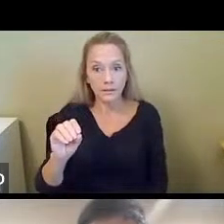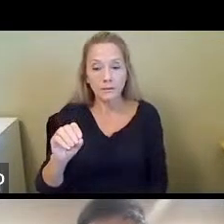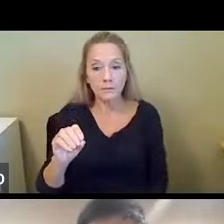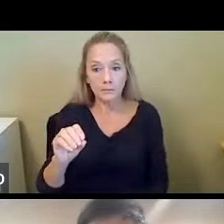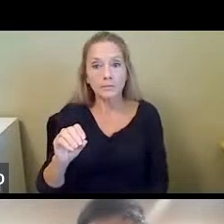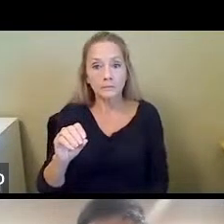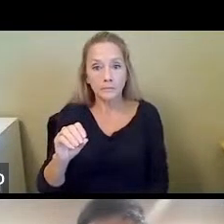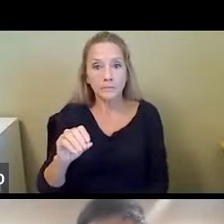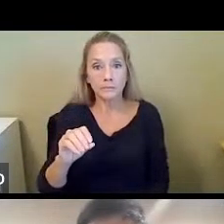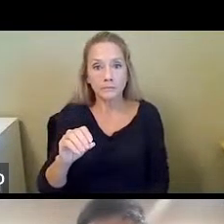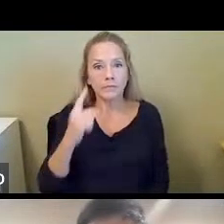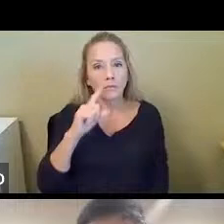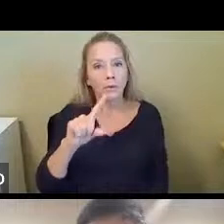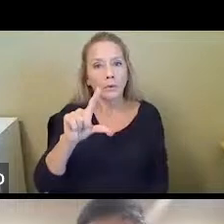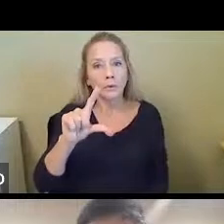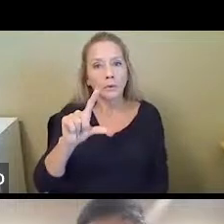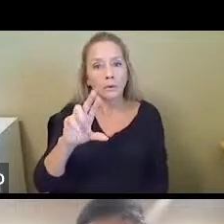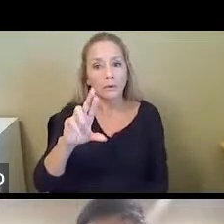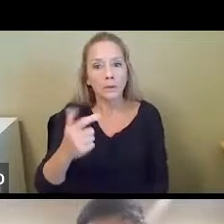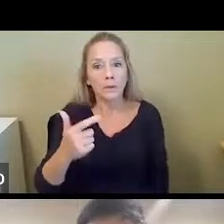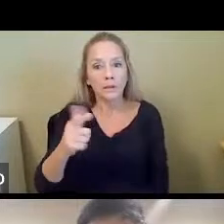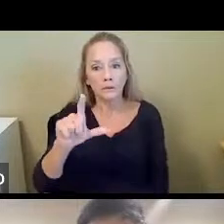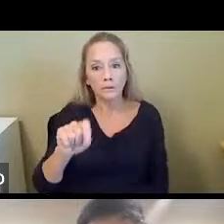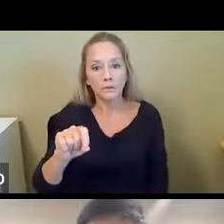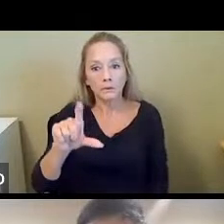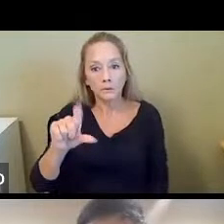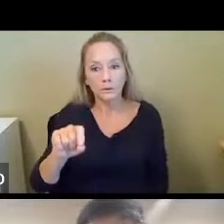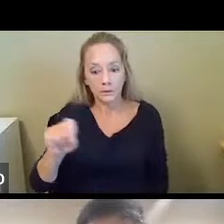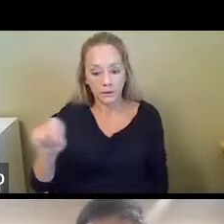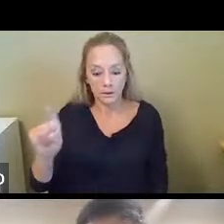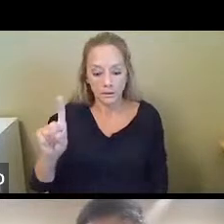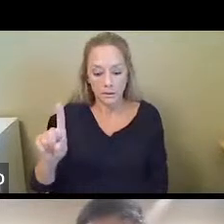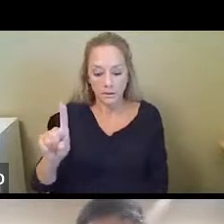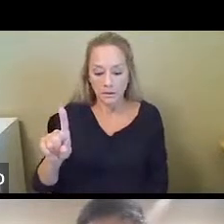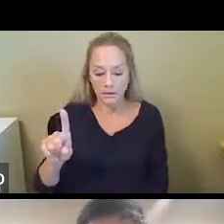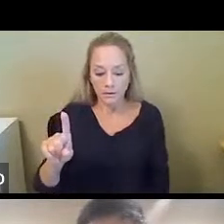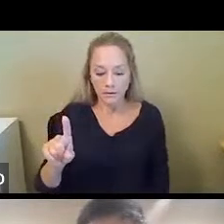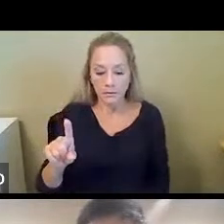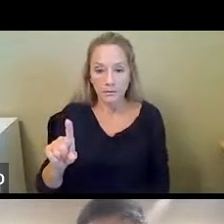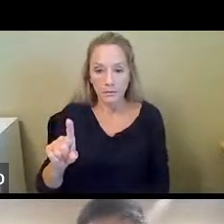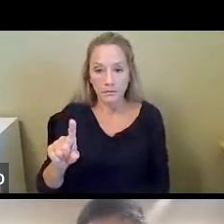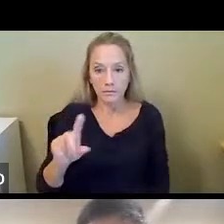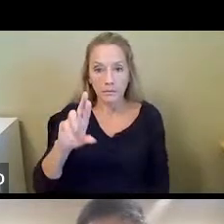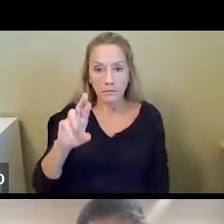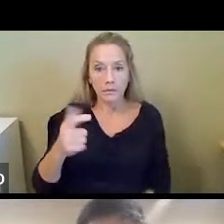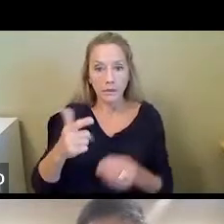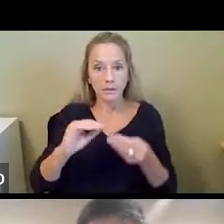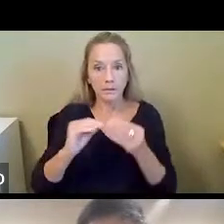information about 2021? Yes, sorry, I was trying to get to it.